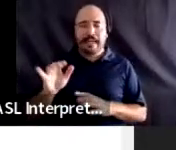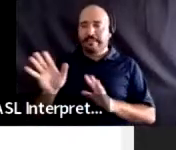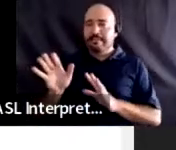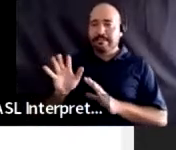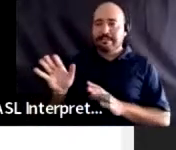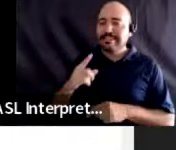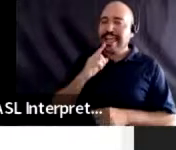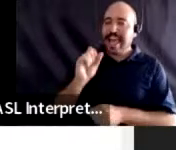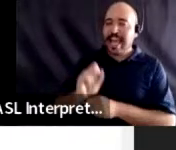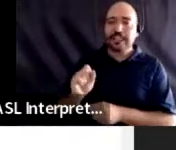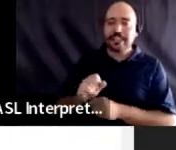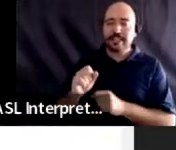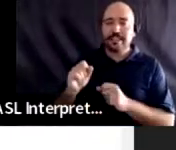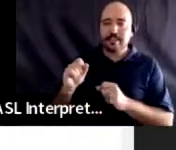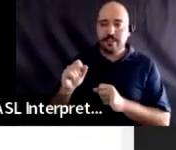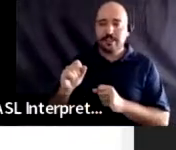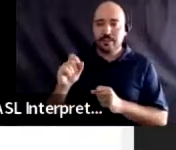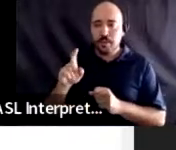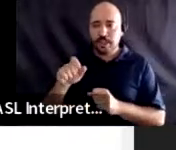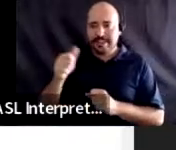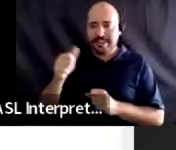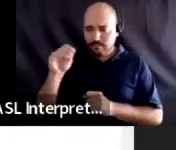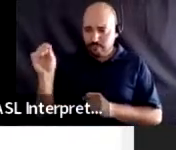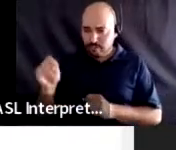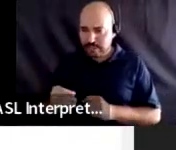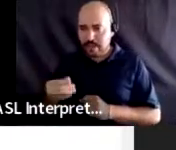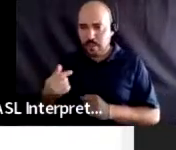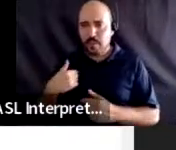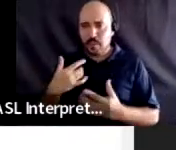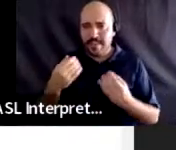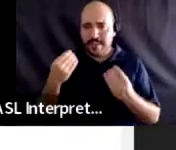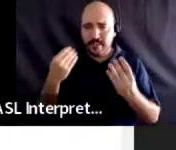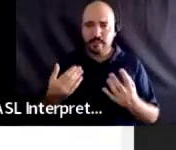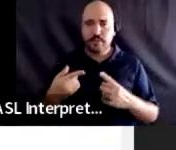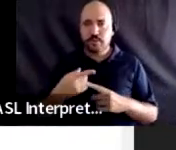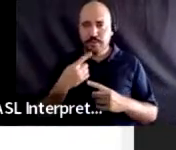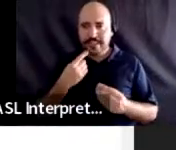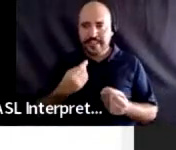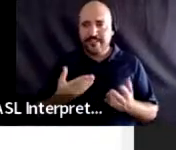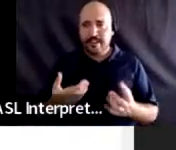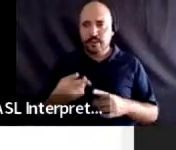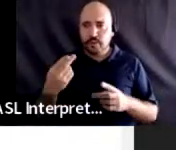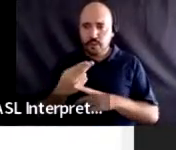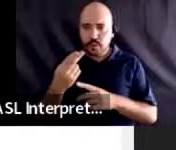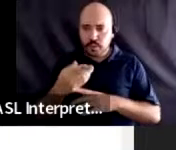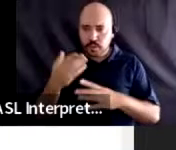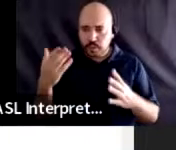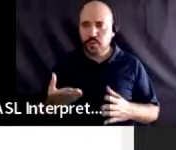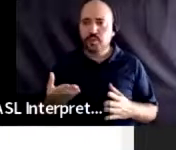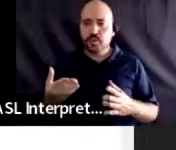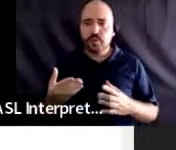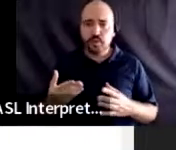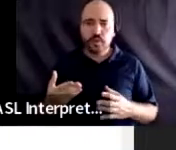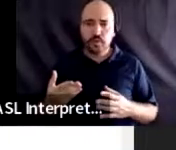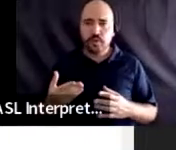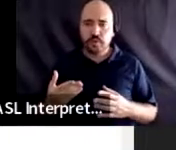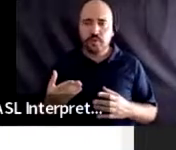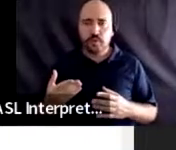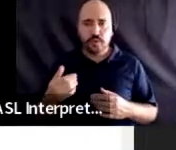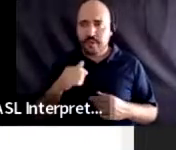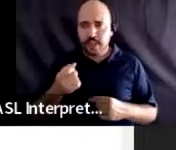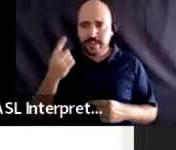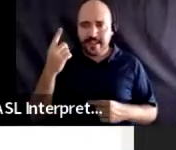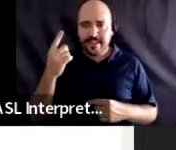what absolutely 110% we want that information to be conveyed to users, because otherwise they're not going to understand the